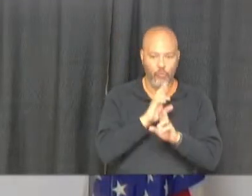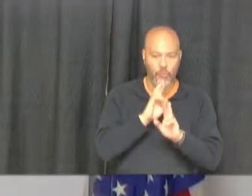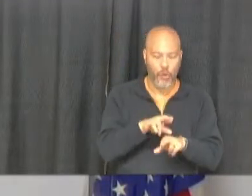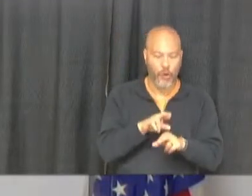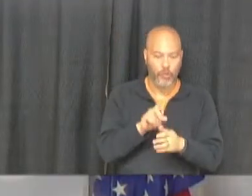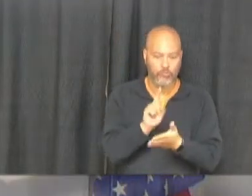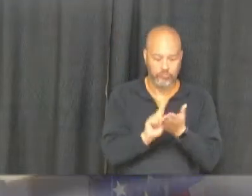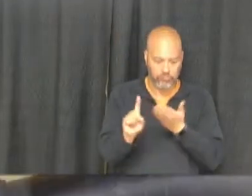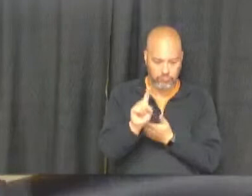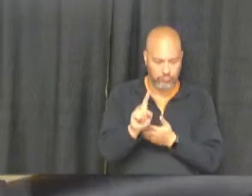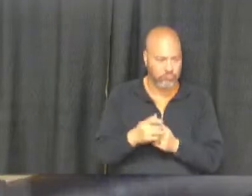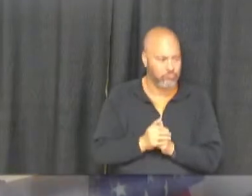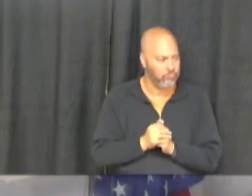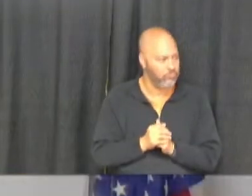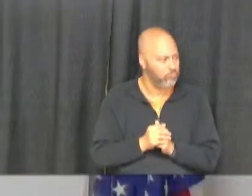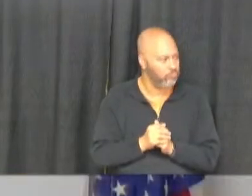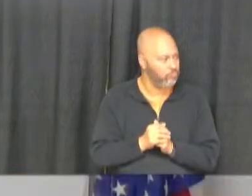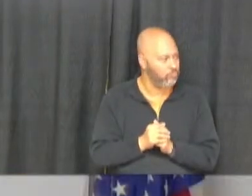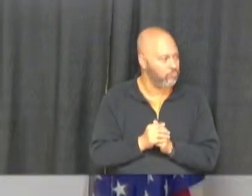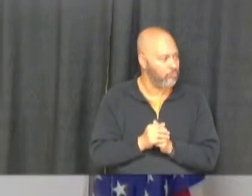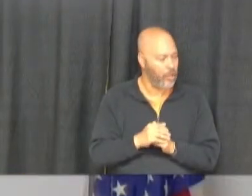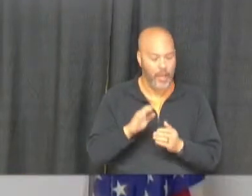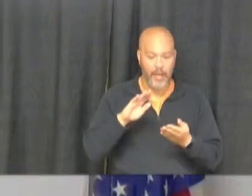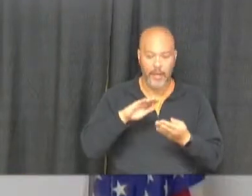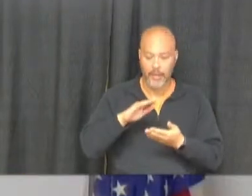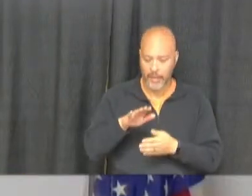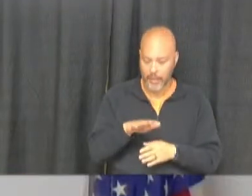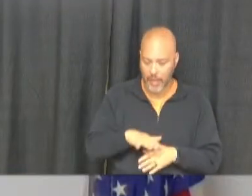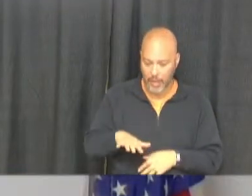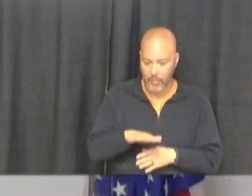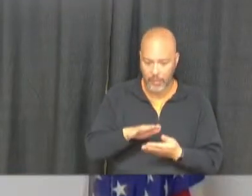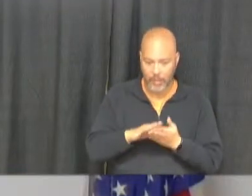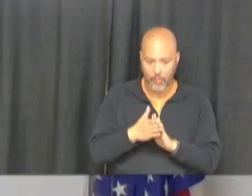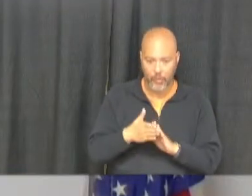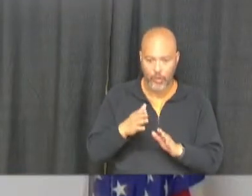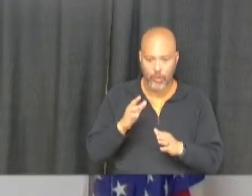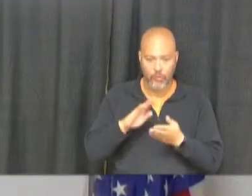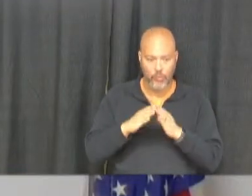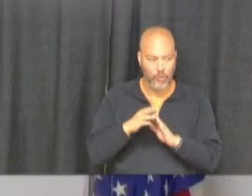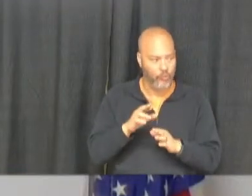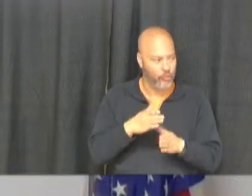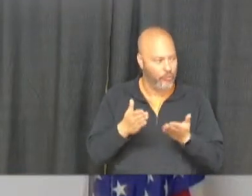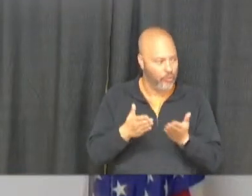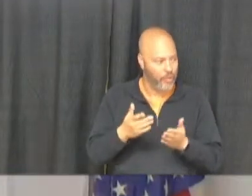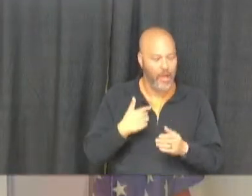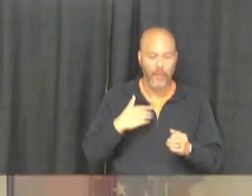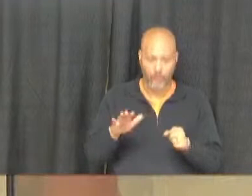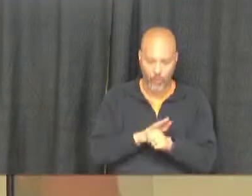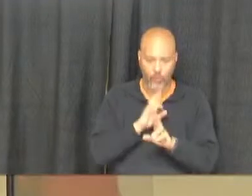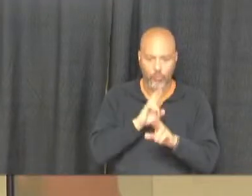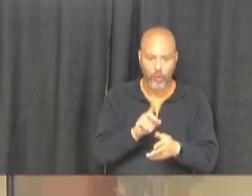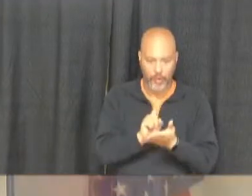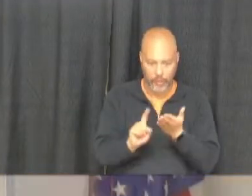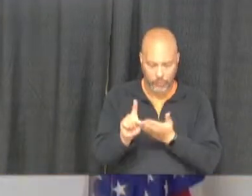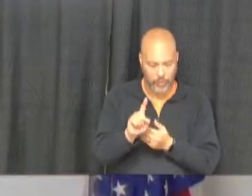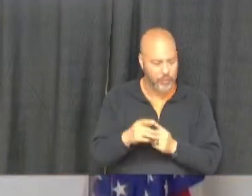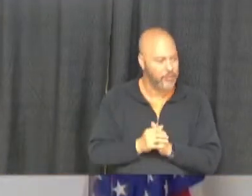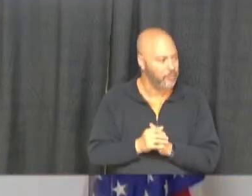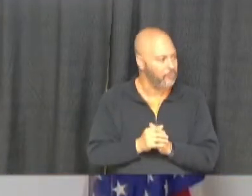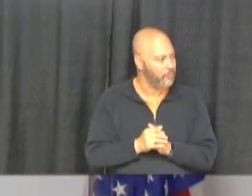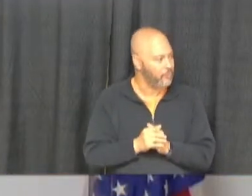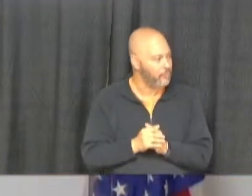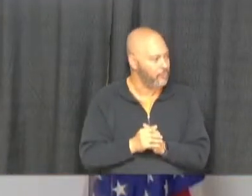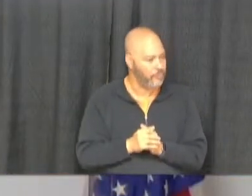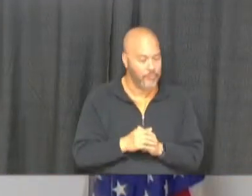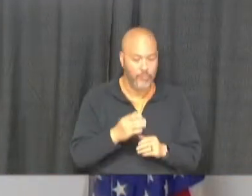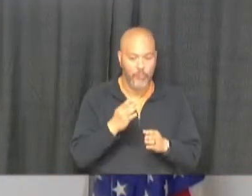report next week. Skipped one, Neighborhood and Community Services, Chairperson Streetman. It's okay, Mayor. I'll have a full report next week. Okay, we're now